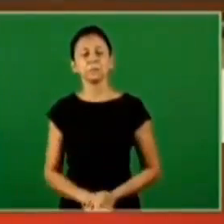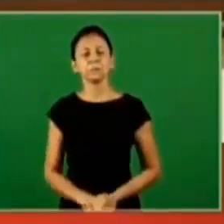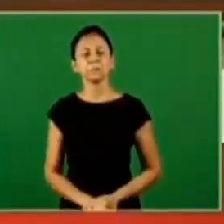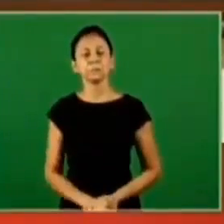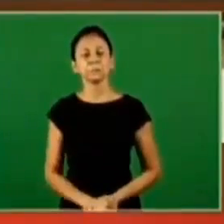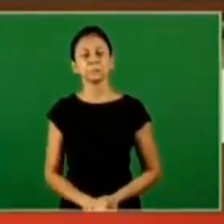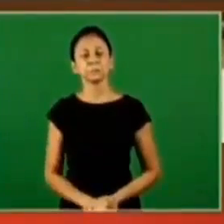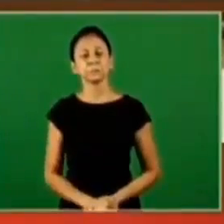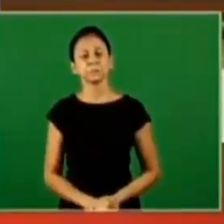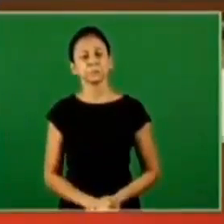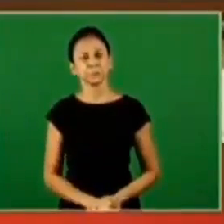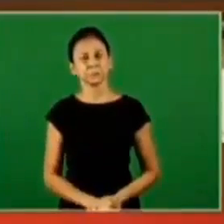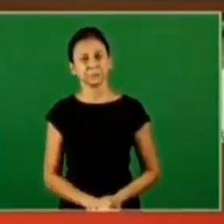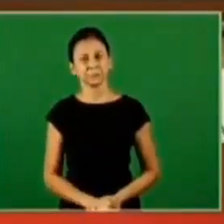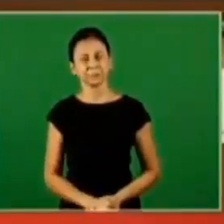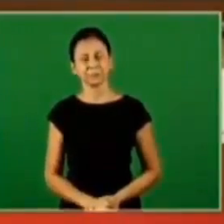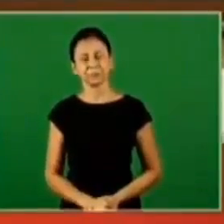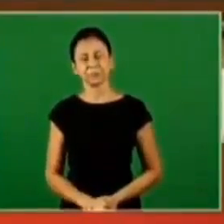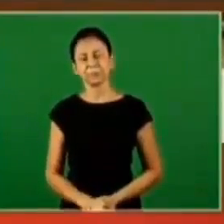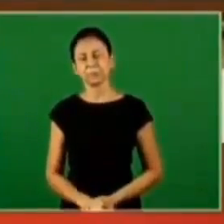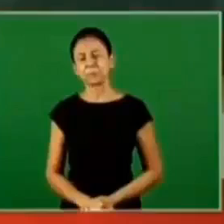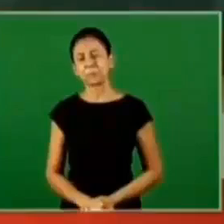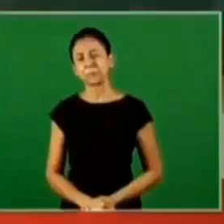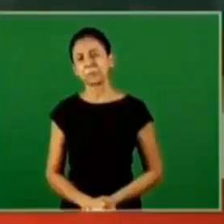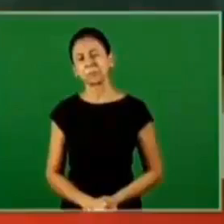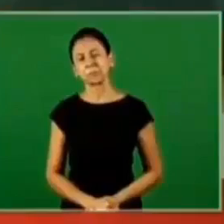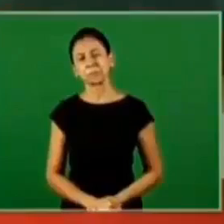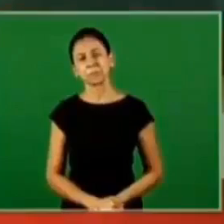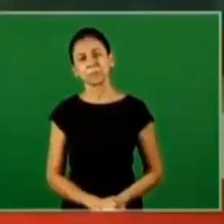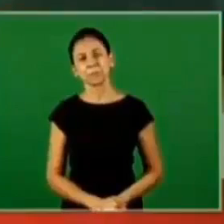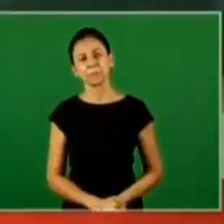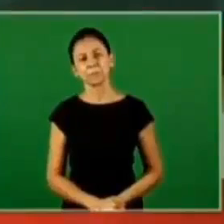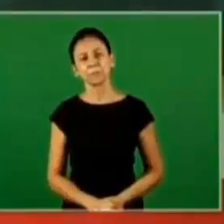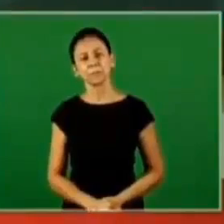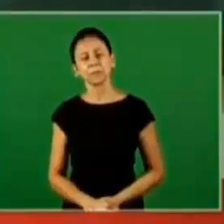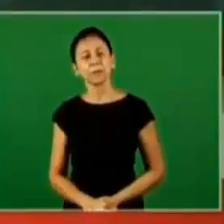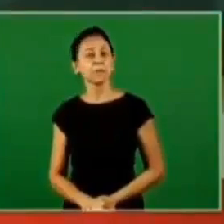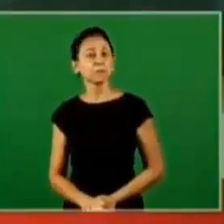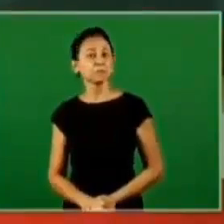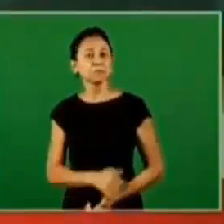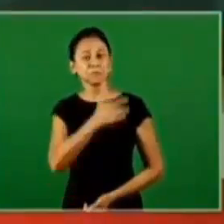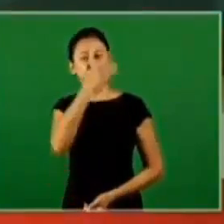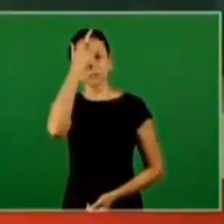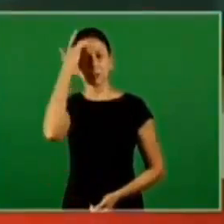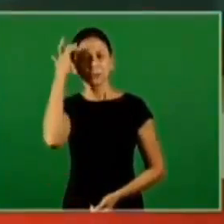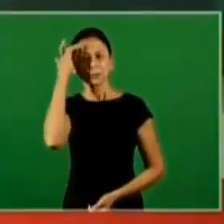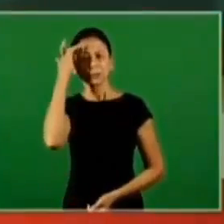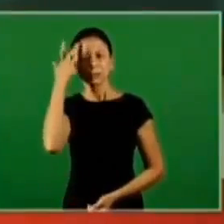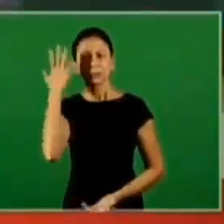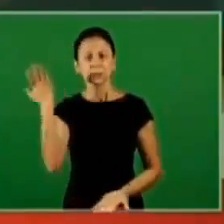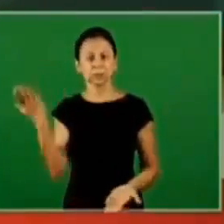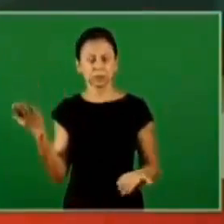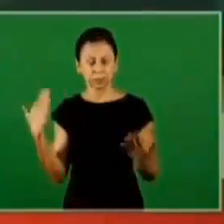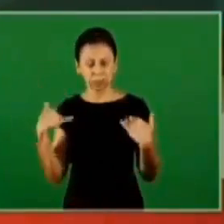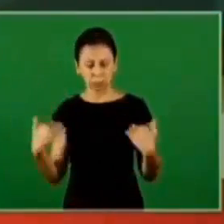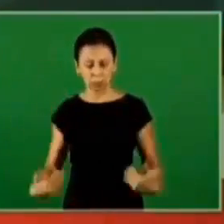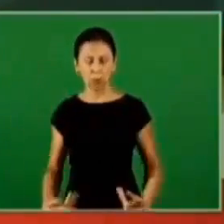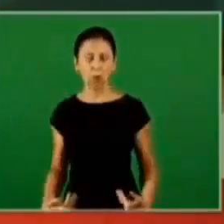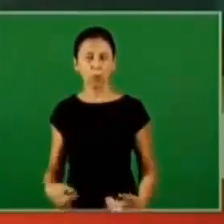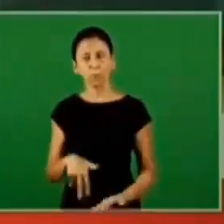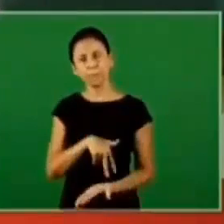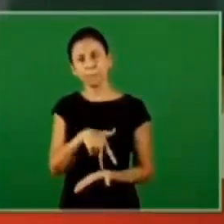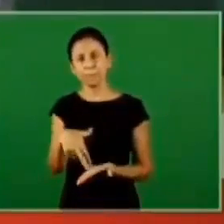was a smart one. But he should come here, and we would teach him the ABCs.